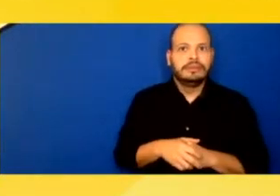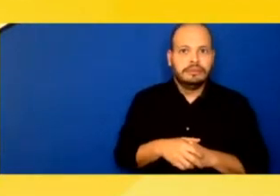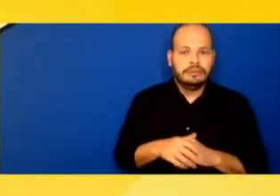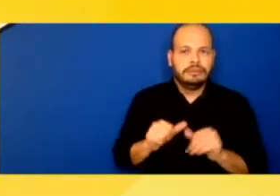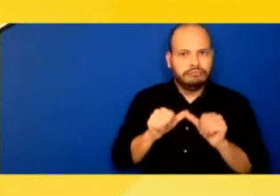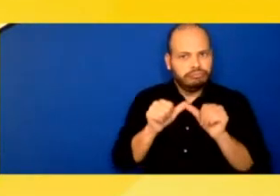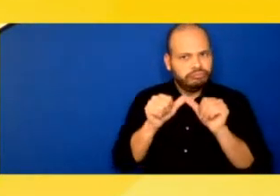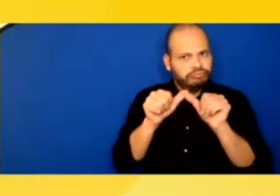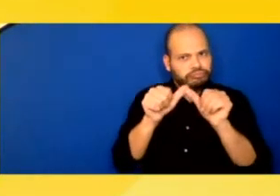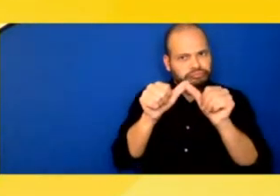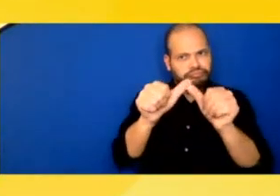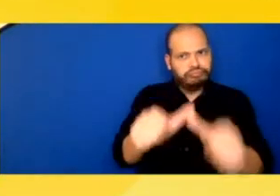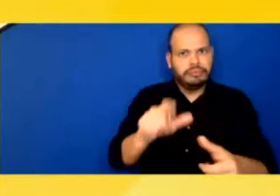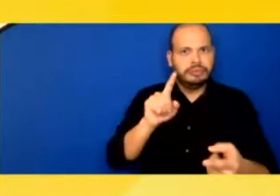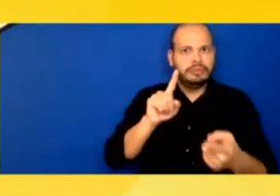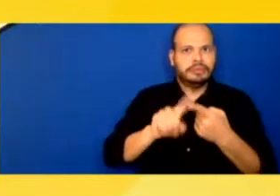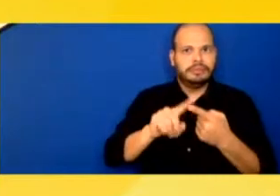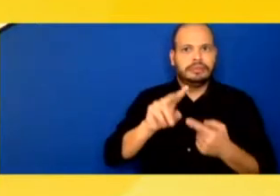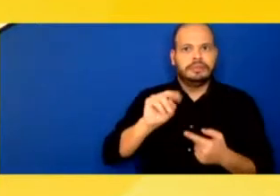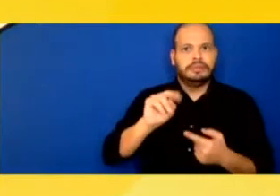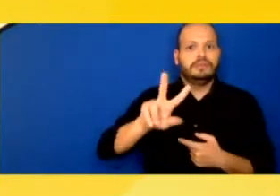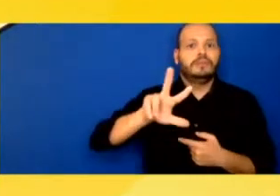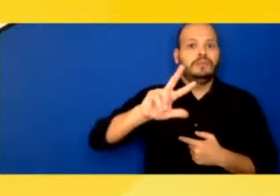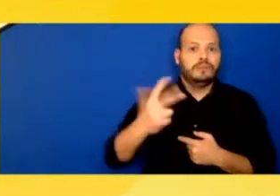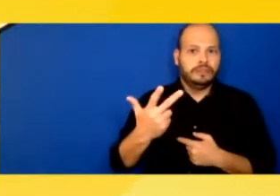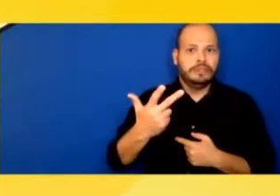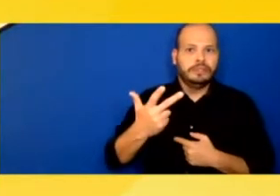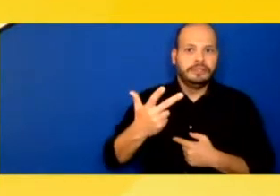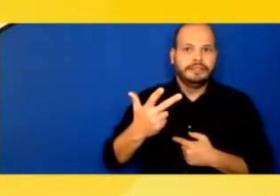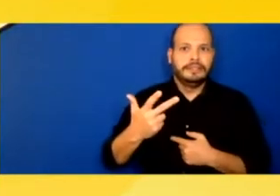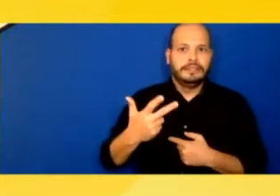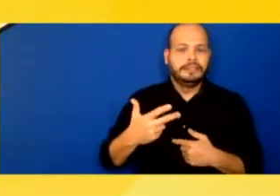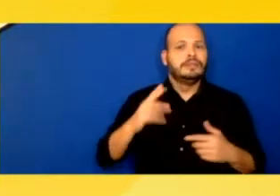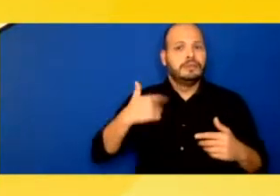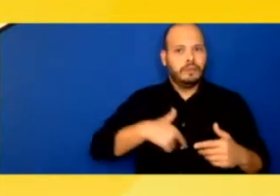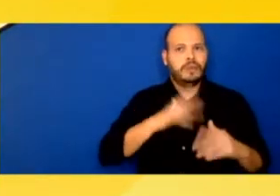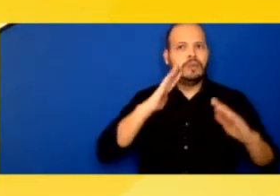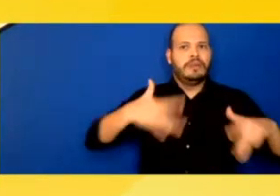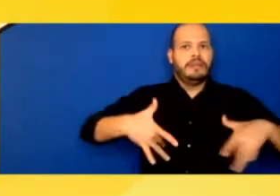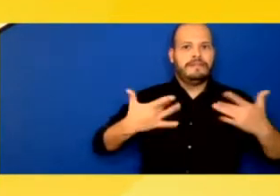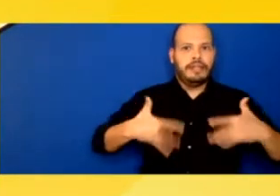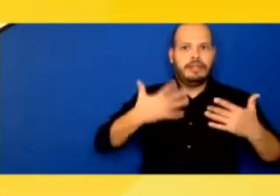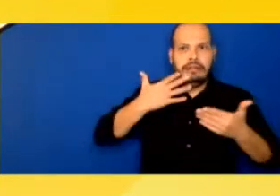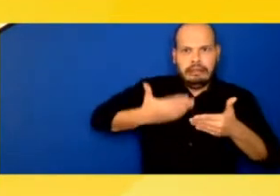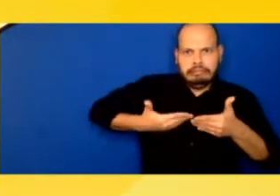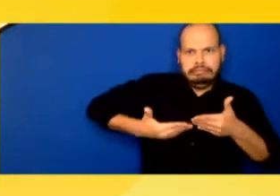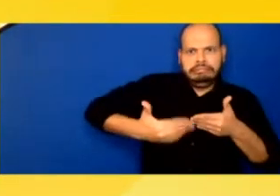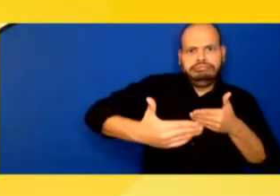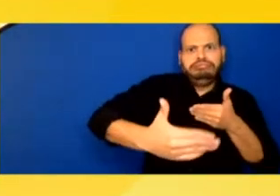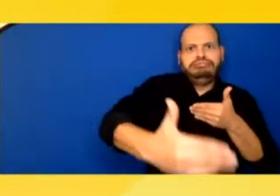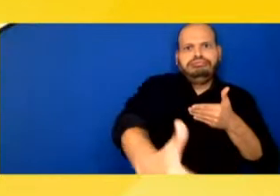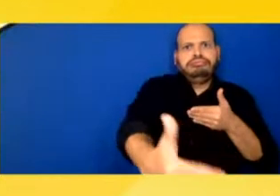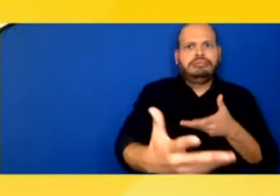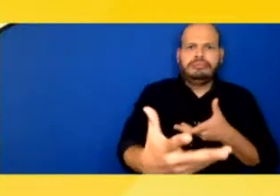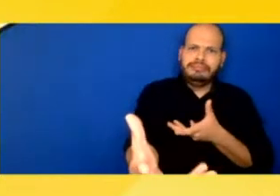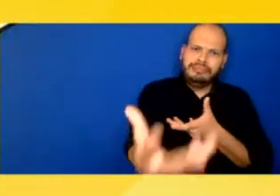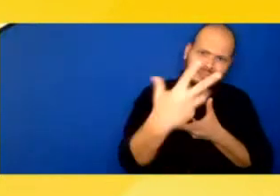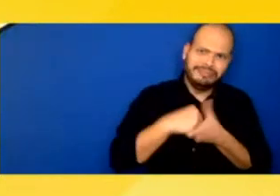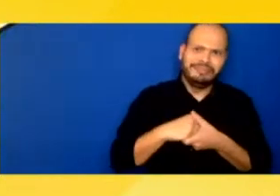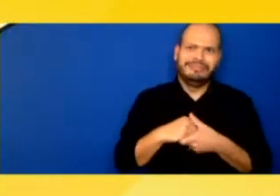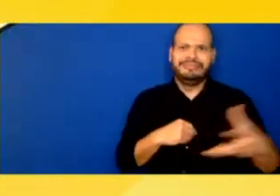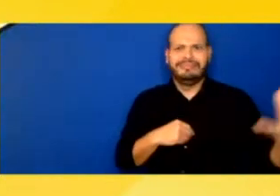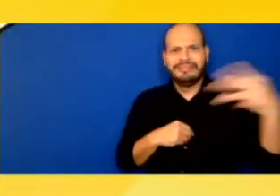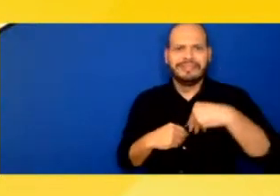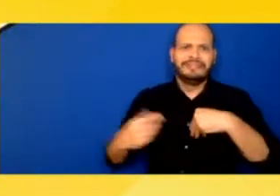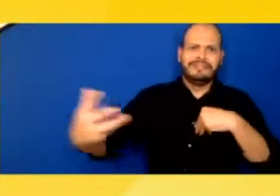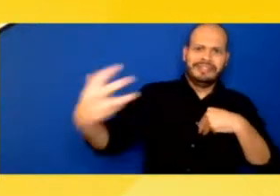this More Faithful Month, and we want to hear from you, and we want to keep this charge going because we have the power. We have the